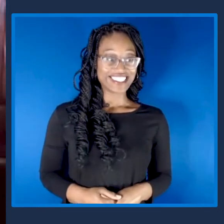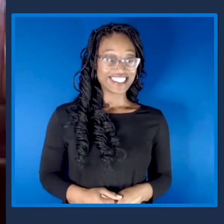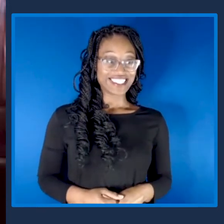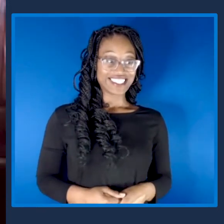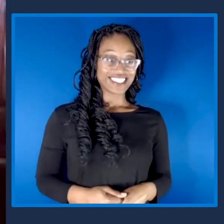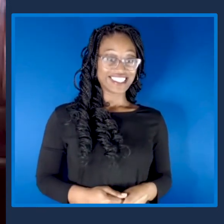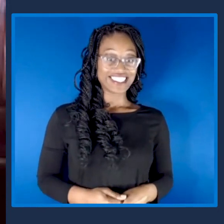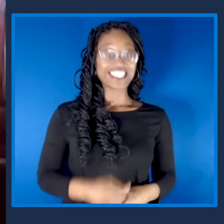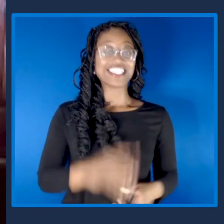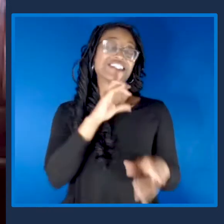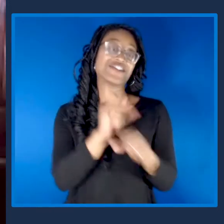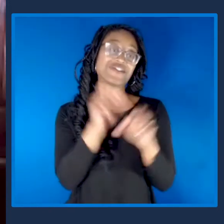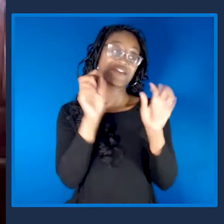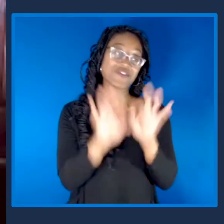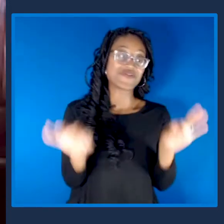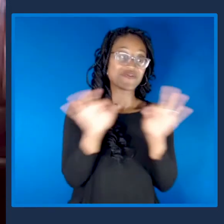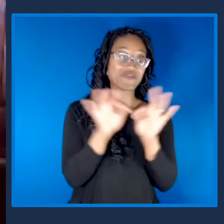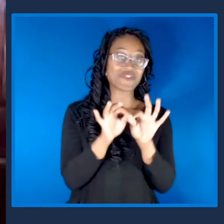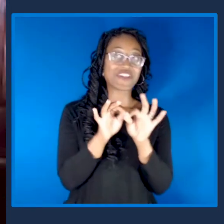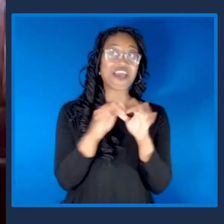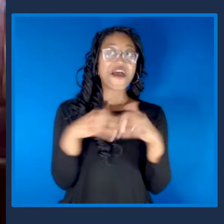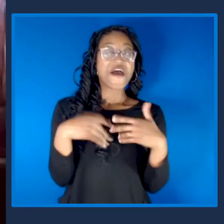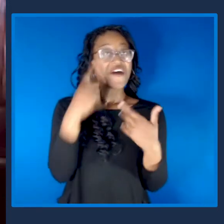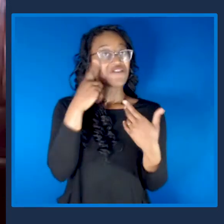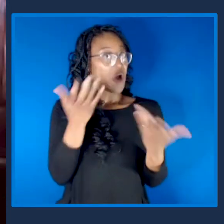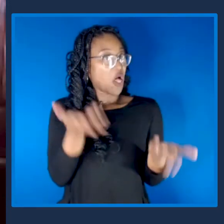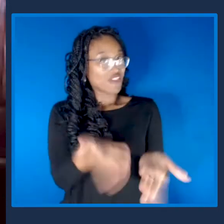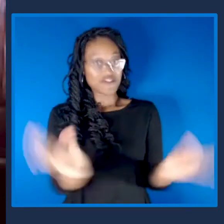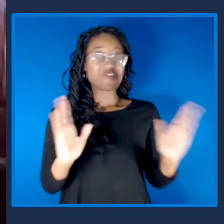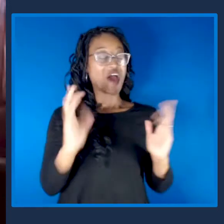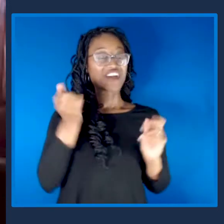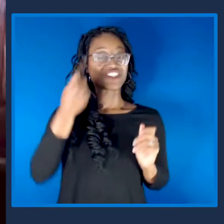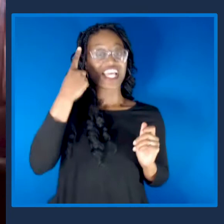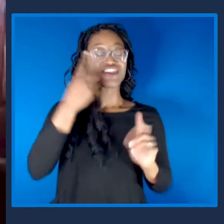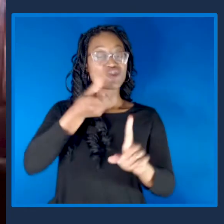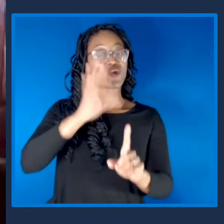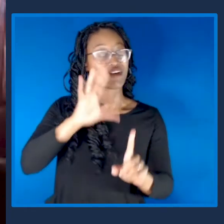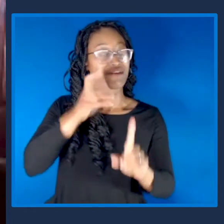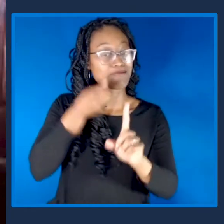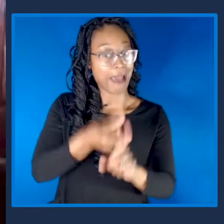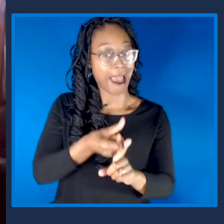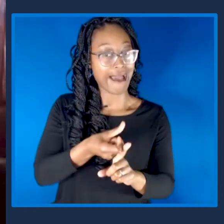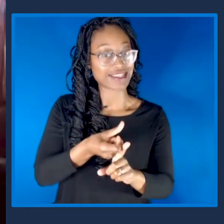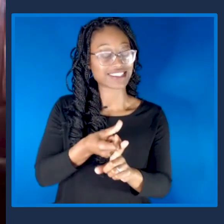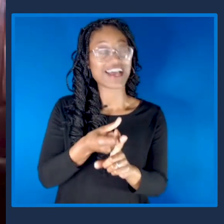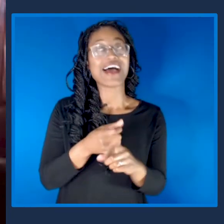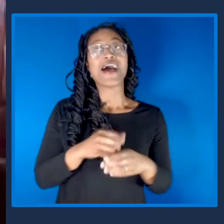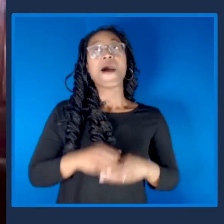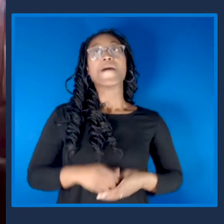It's really important that you understand the impact of